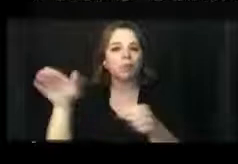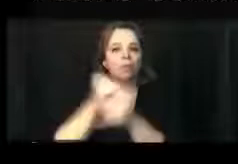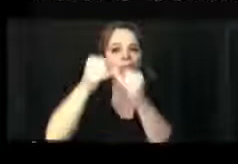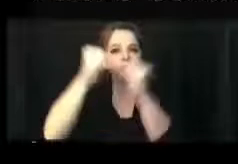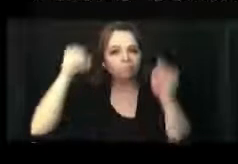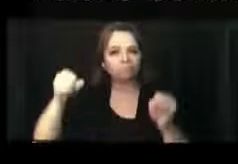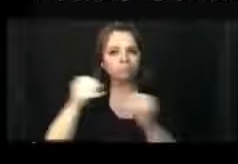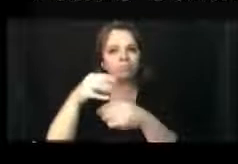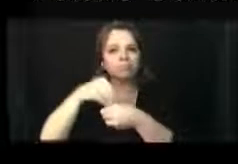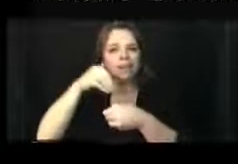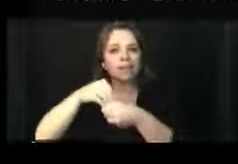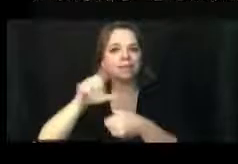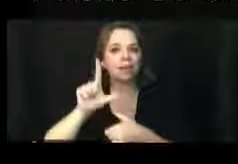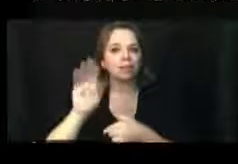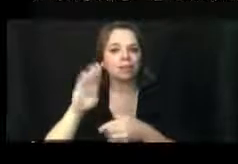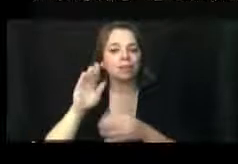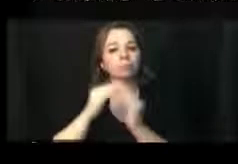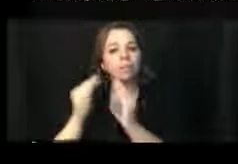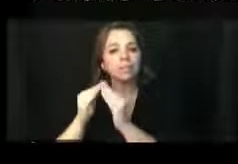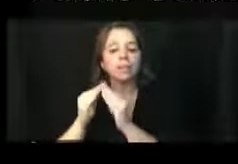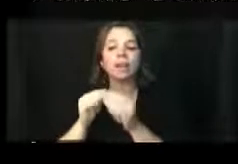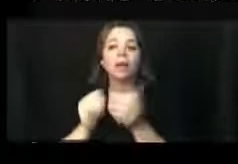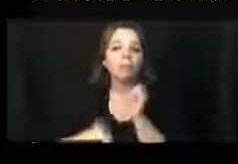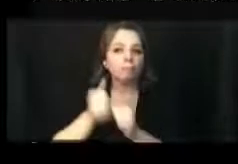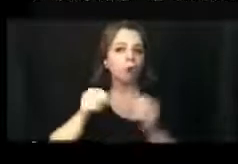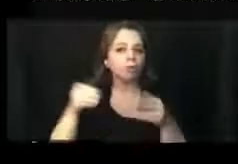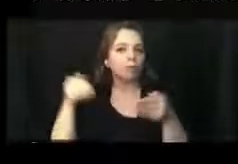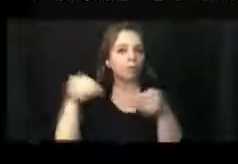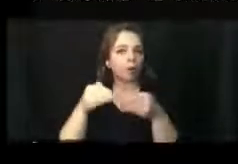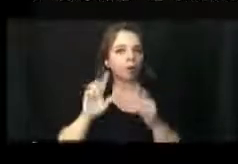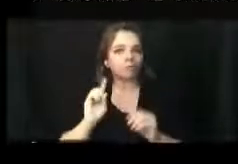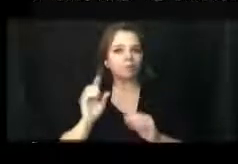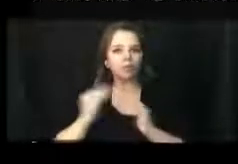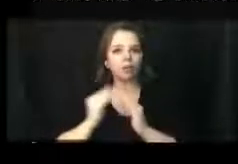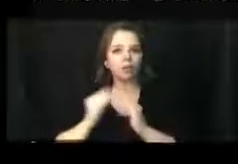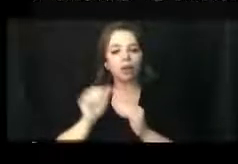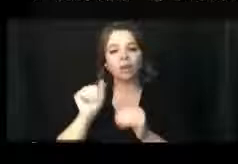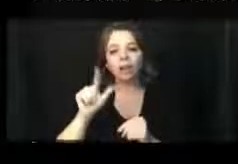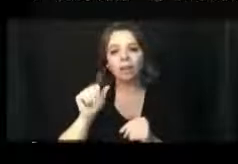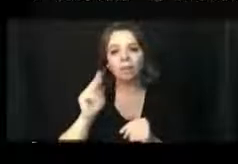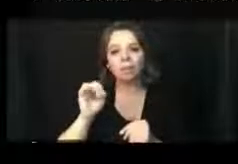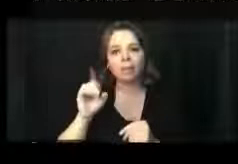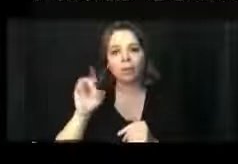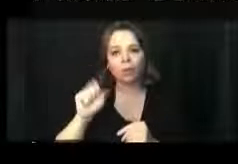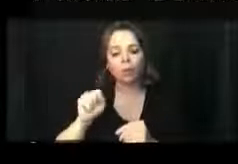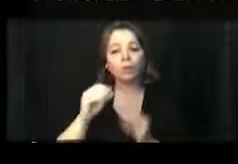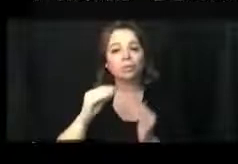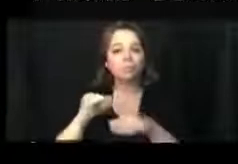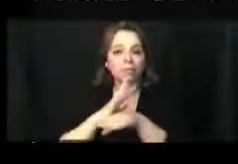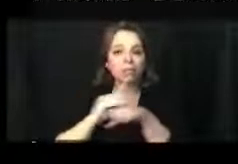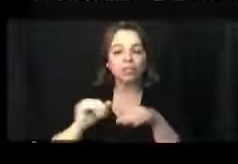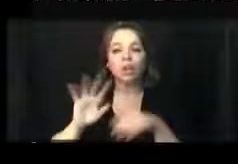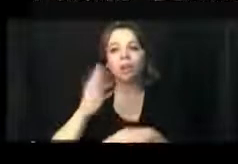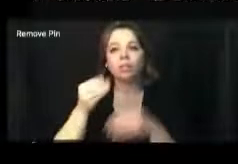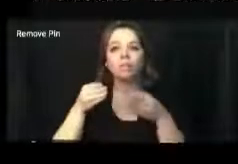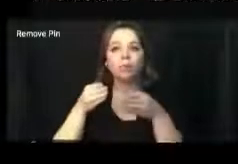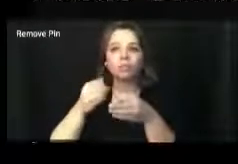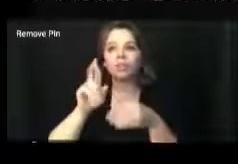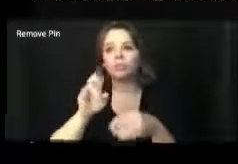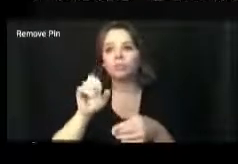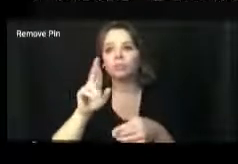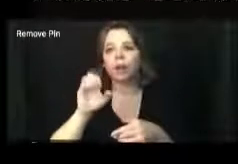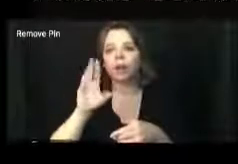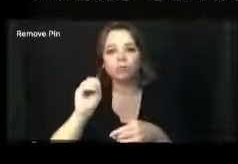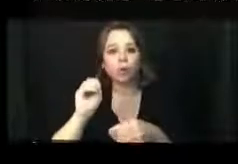but primarily concentrated in the downtown Alamitos Beach, Belmont Shore, and the 4th Street Row Retro Row area